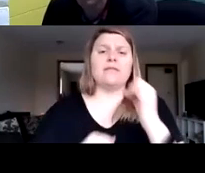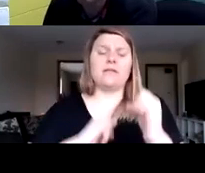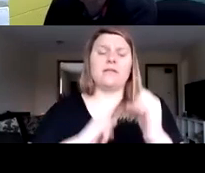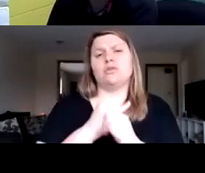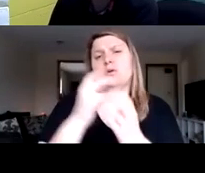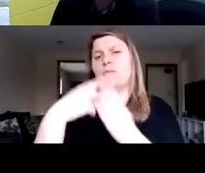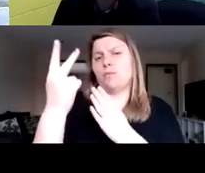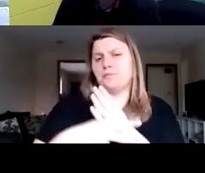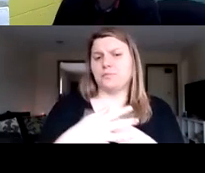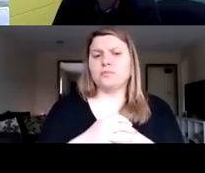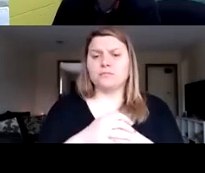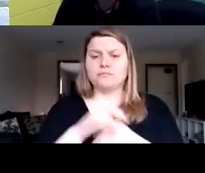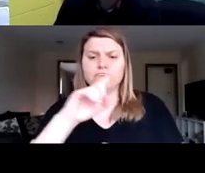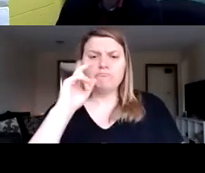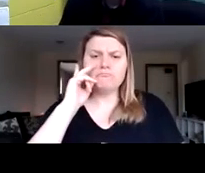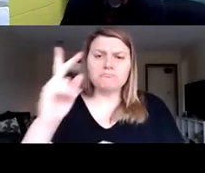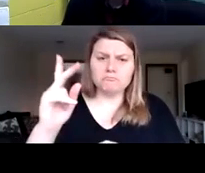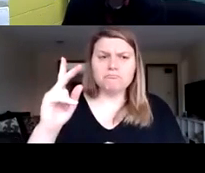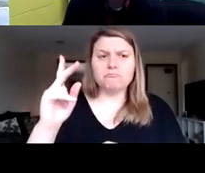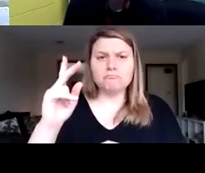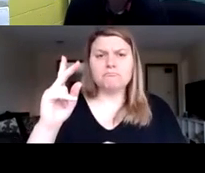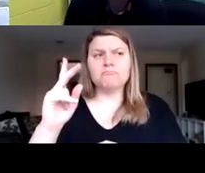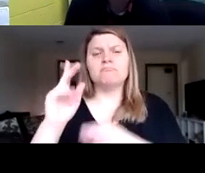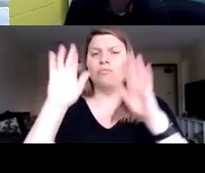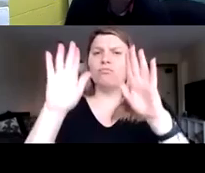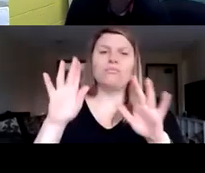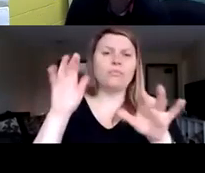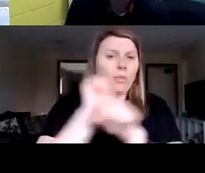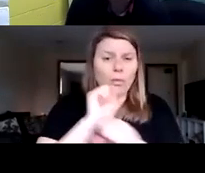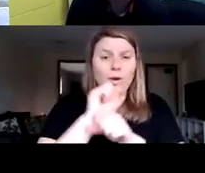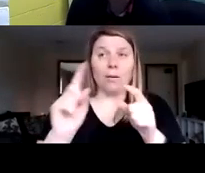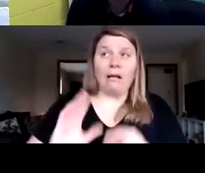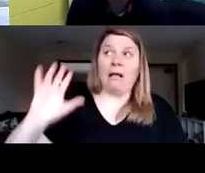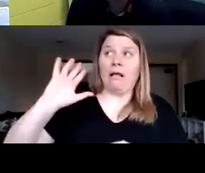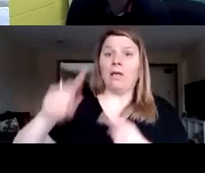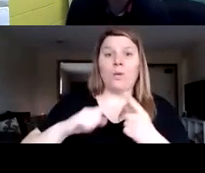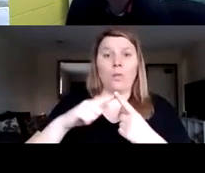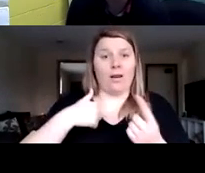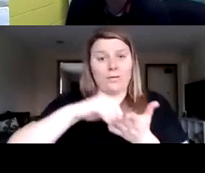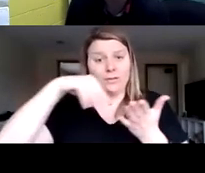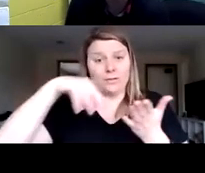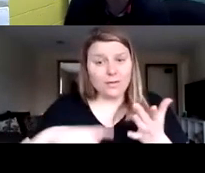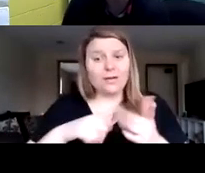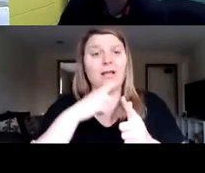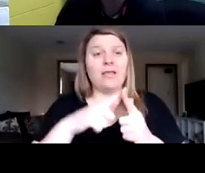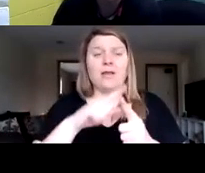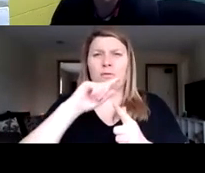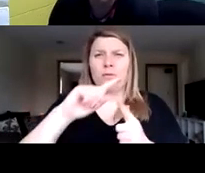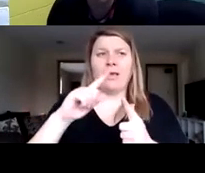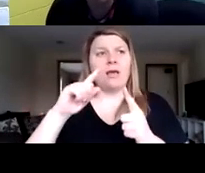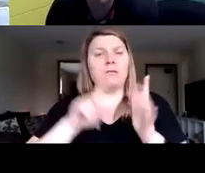and to see the great work that was done when I was a medical student has just been turned on its head and